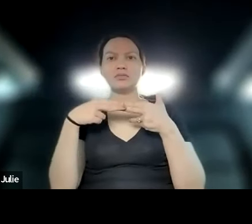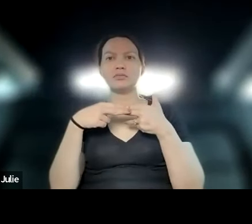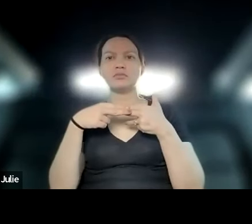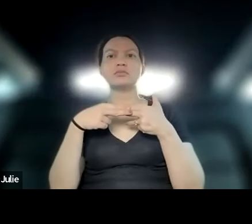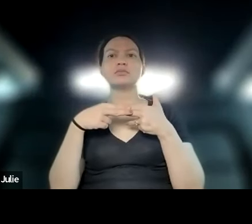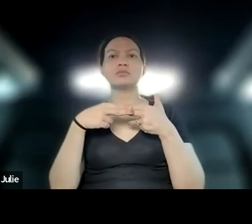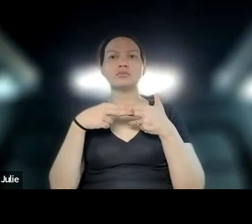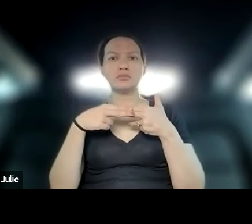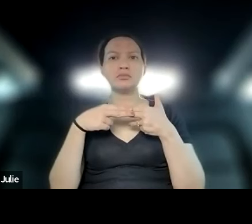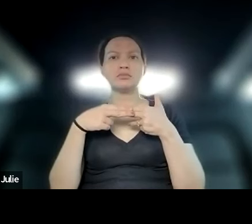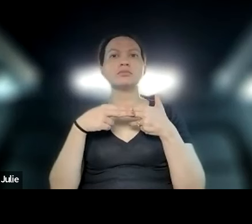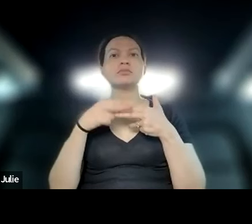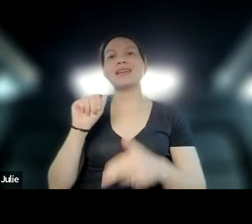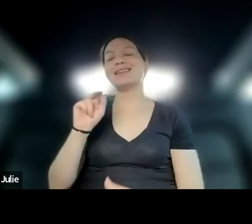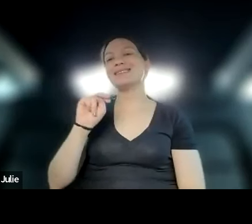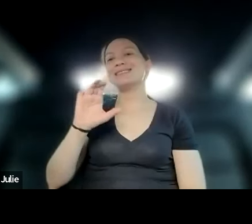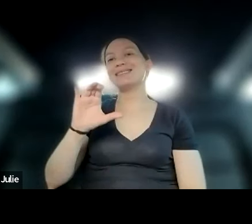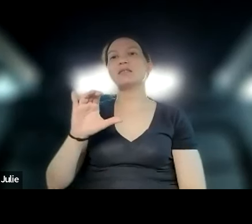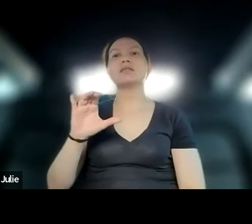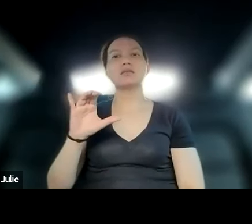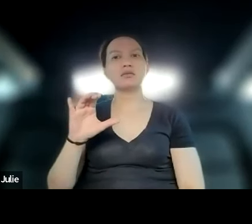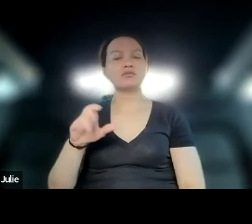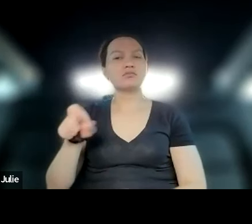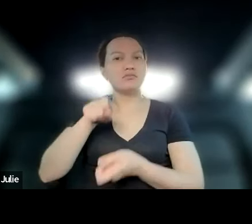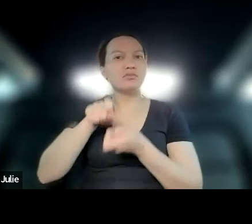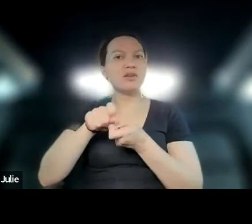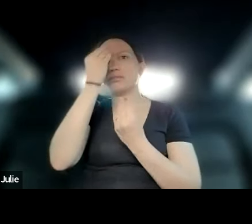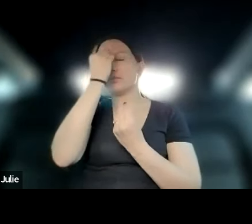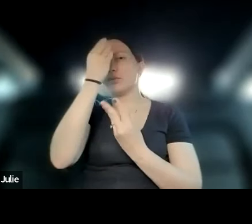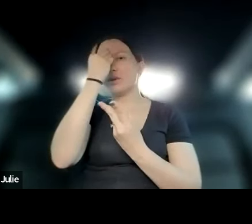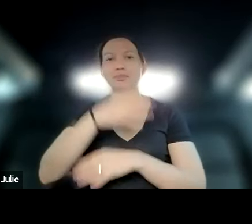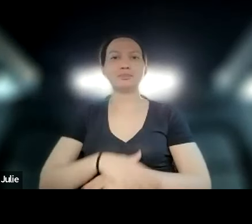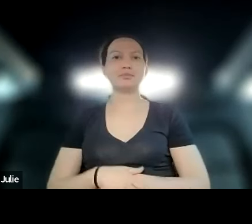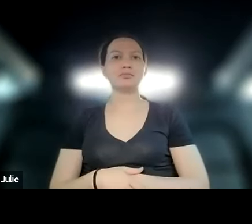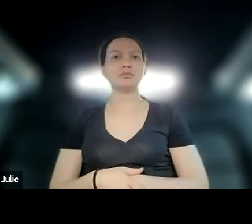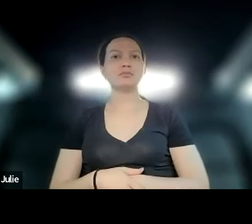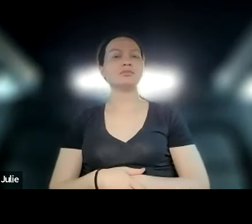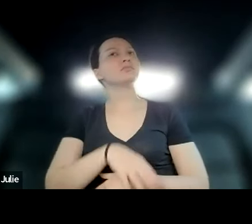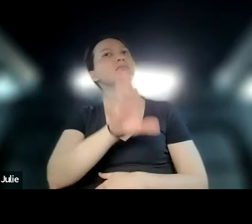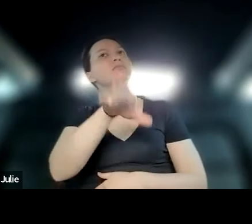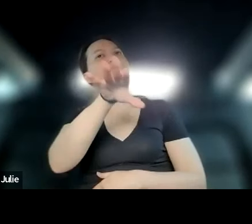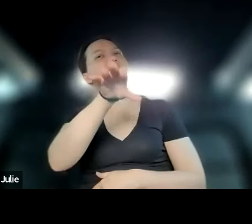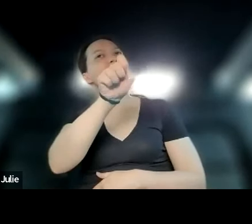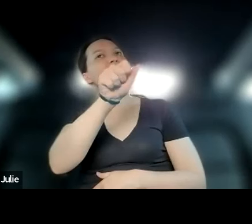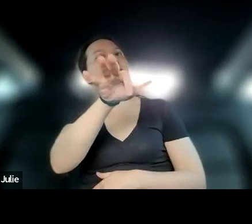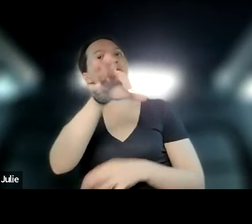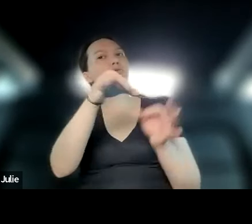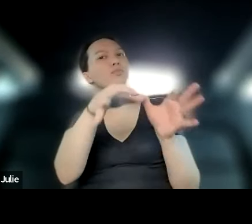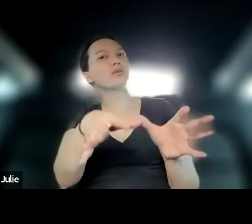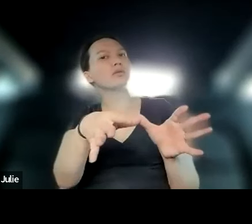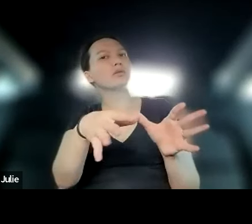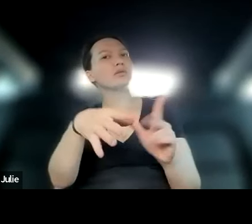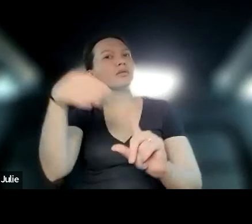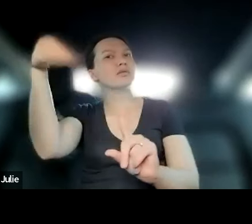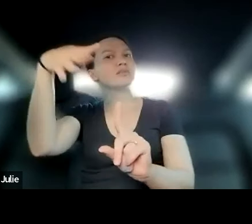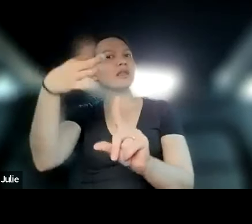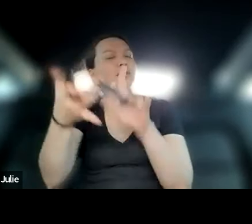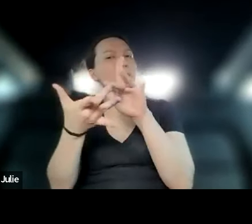the ANC that has that specific information. The ASL interpreter has the spotlight's gone